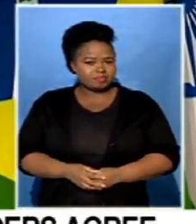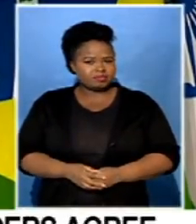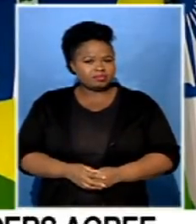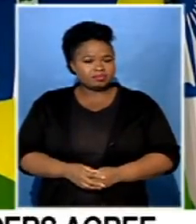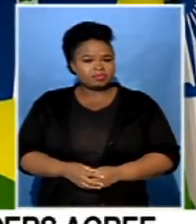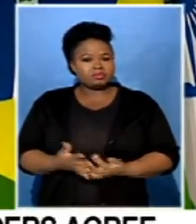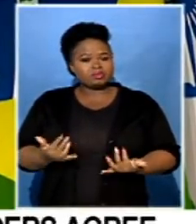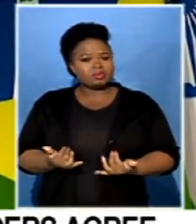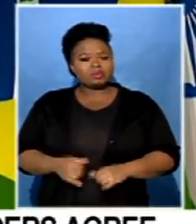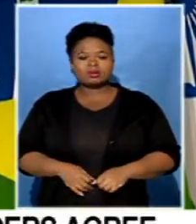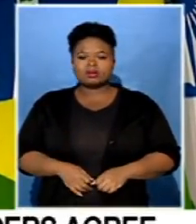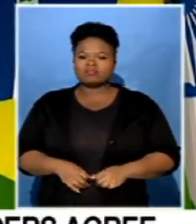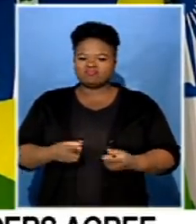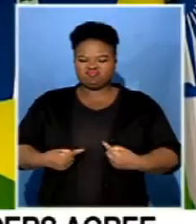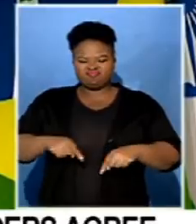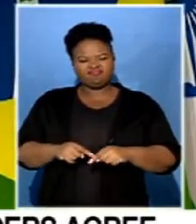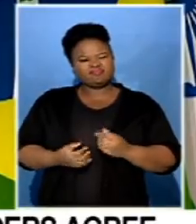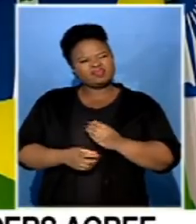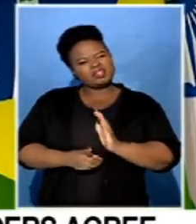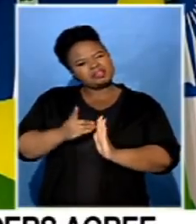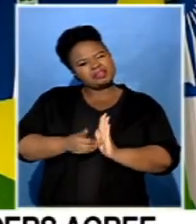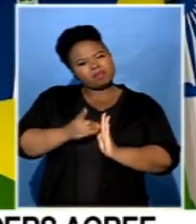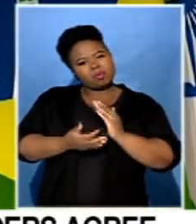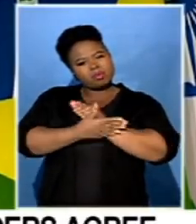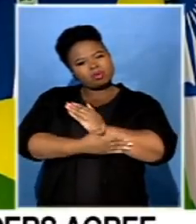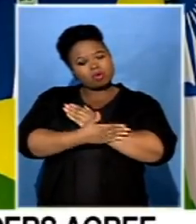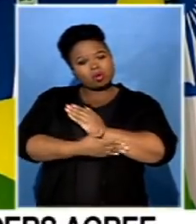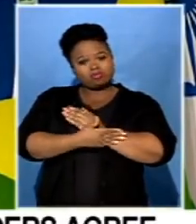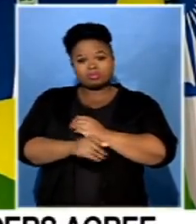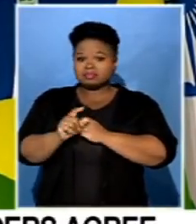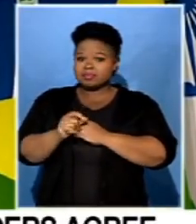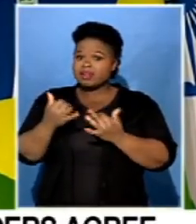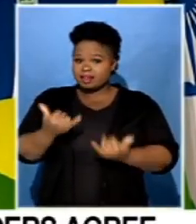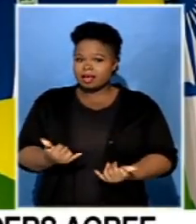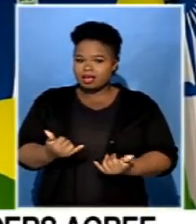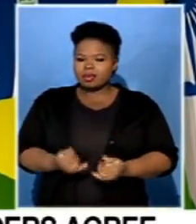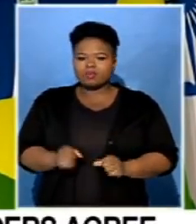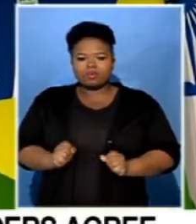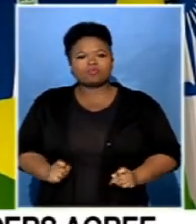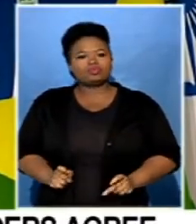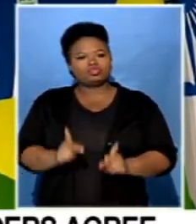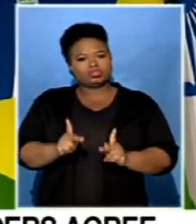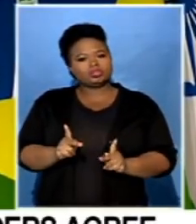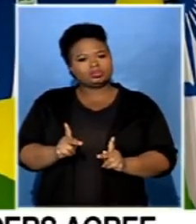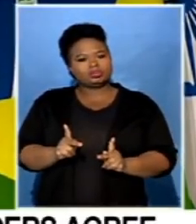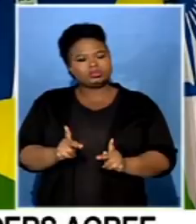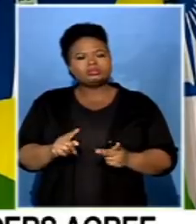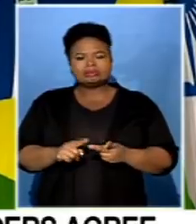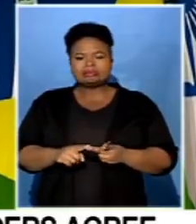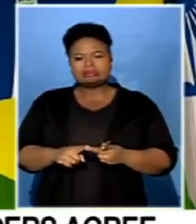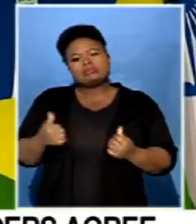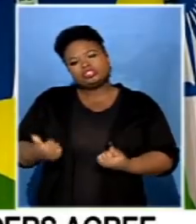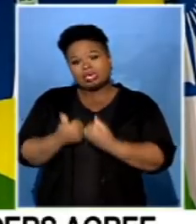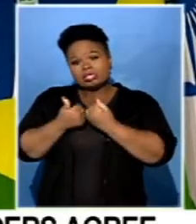For us emerging markets and developing countries, this is a world of both opportunities and